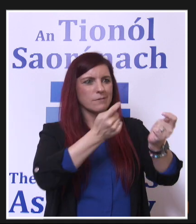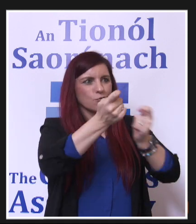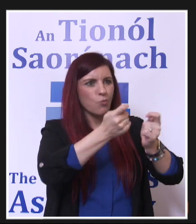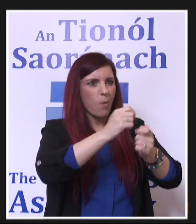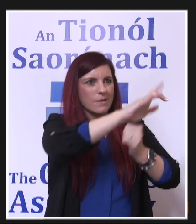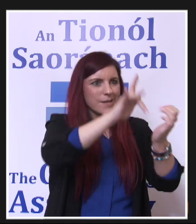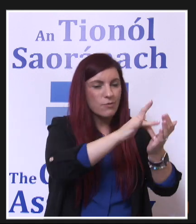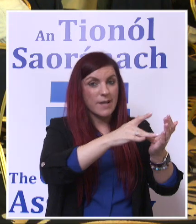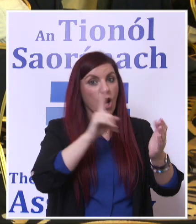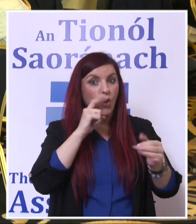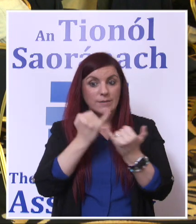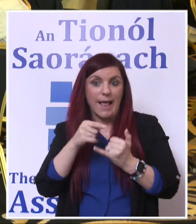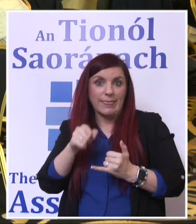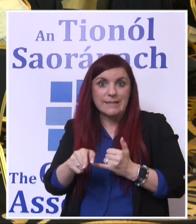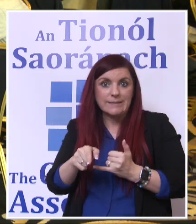it.